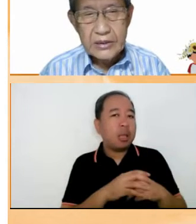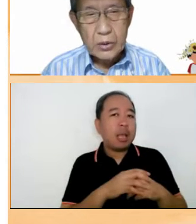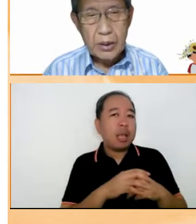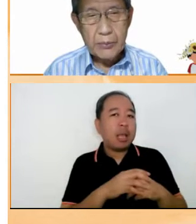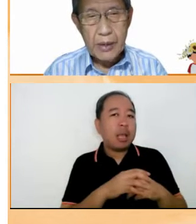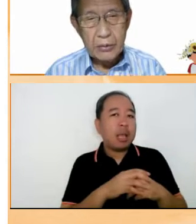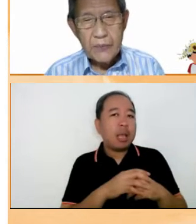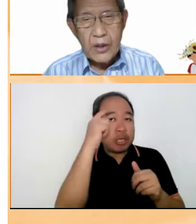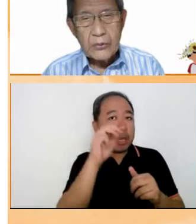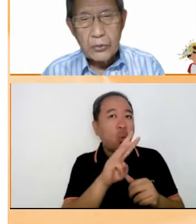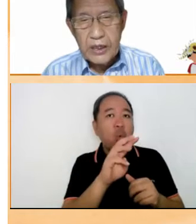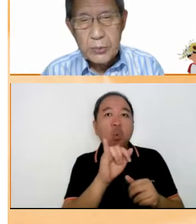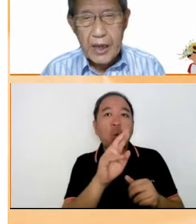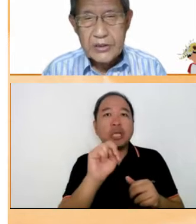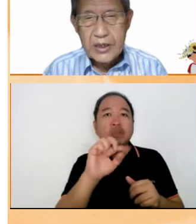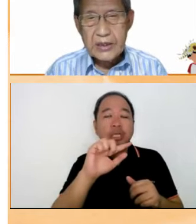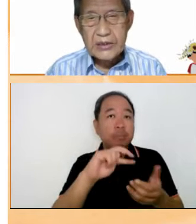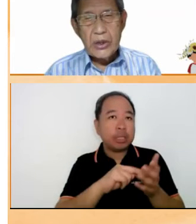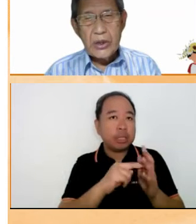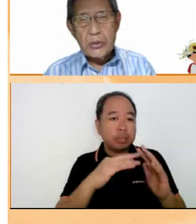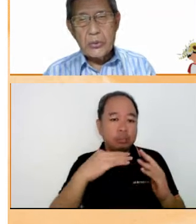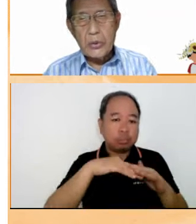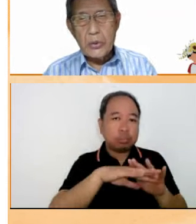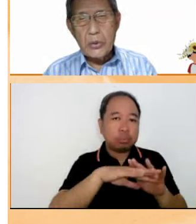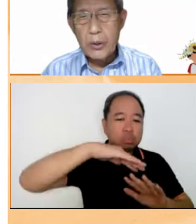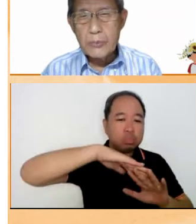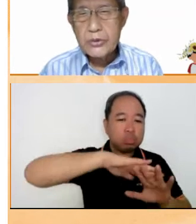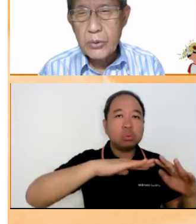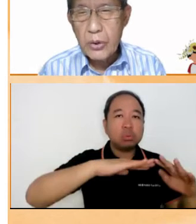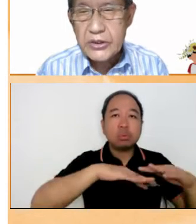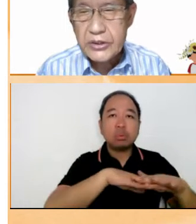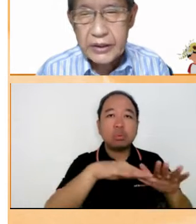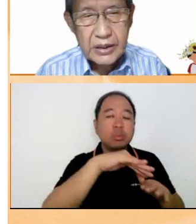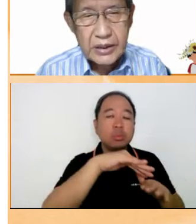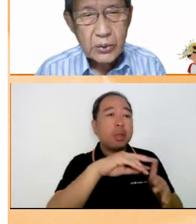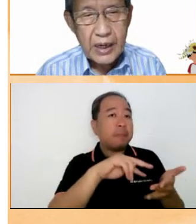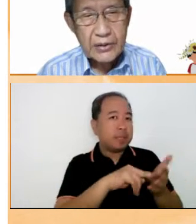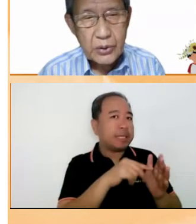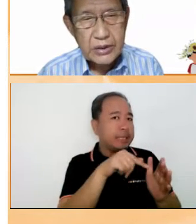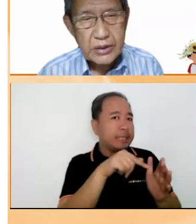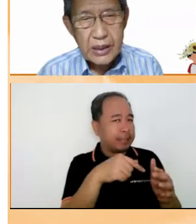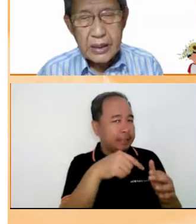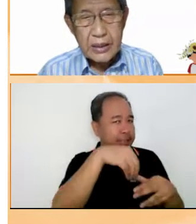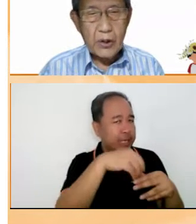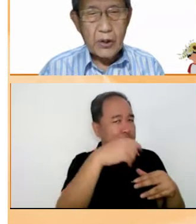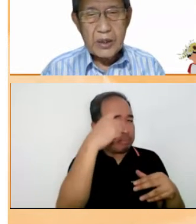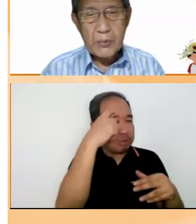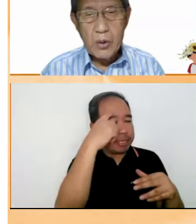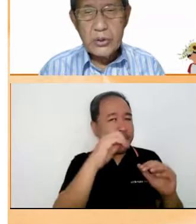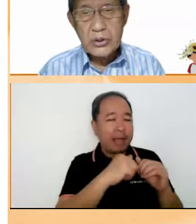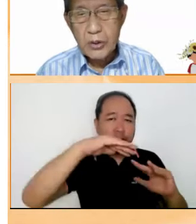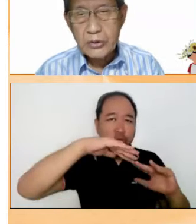brain is all about. Through this process, neurons form strong circuits and connections